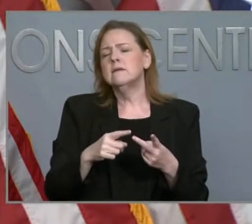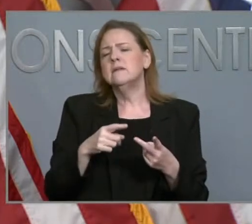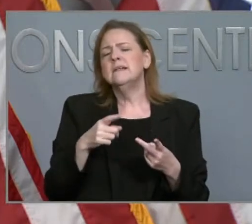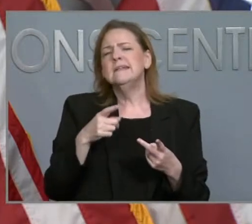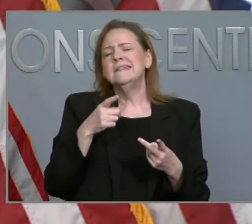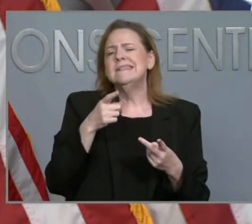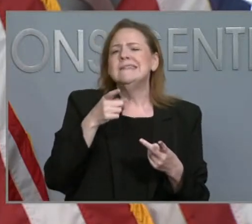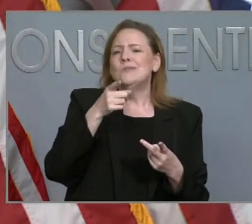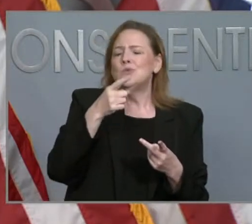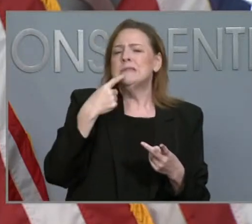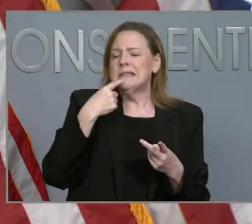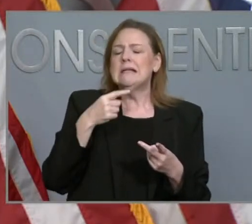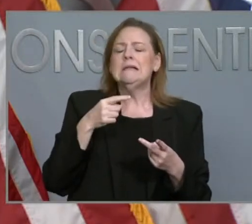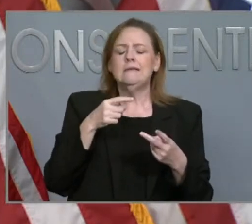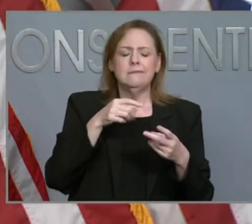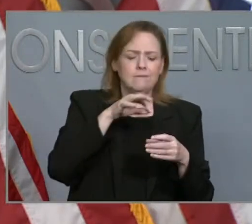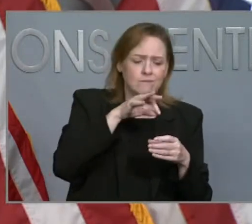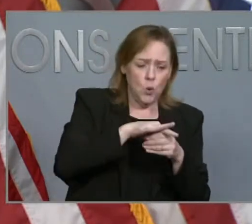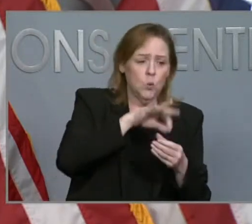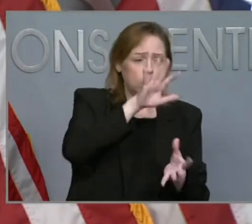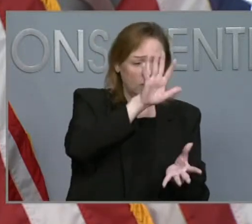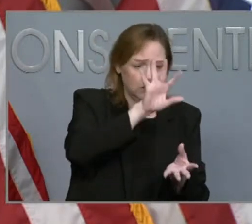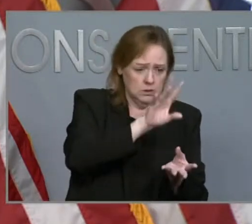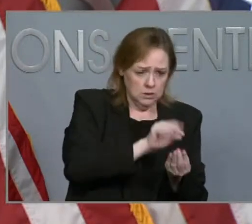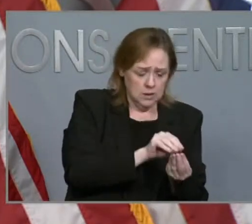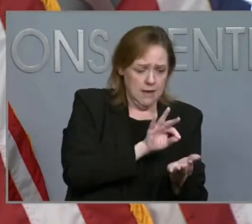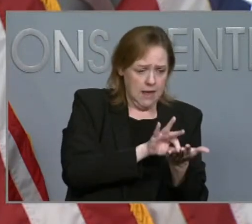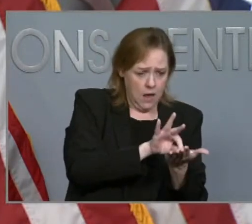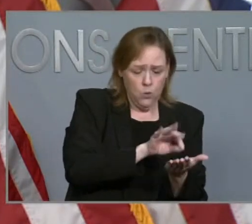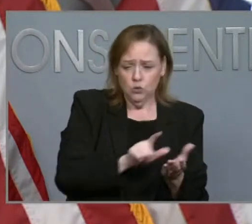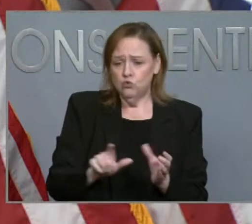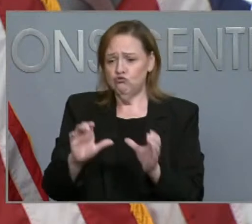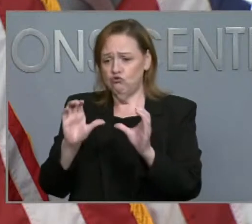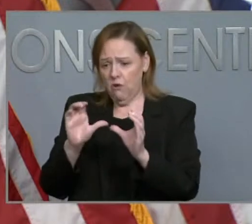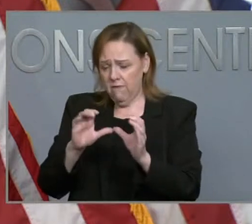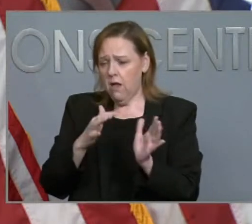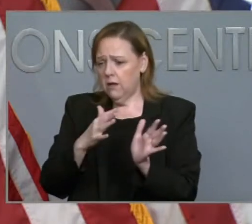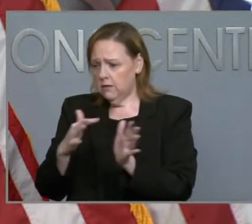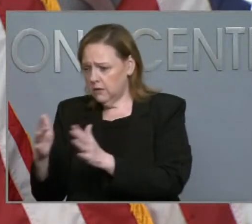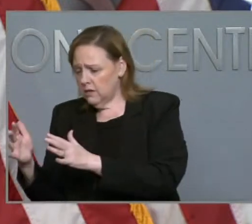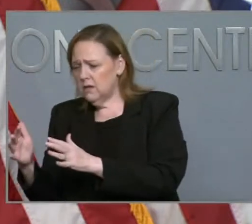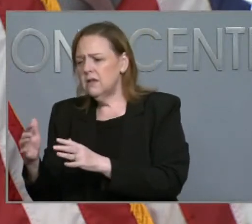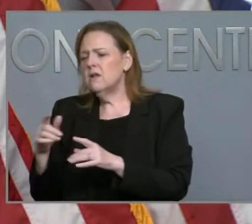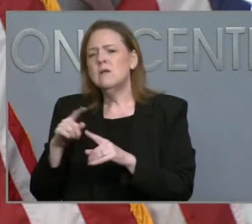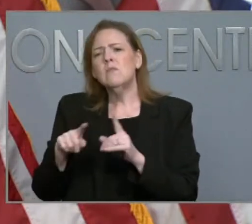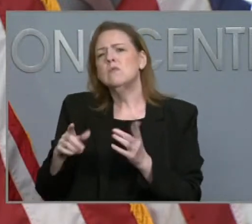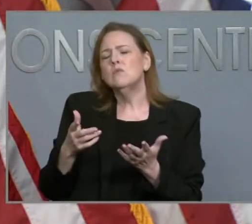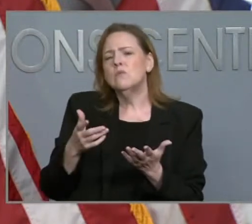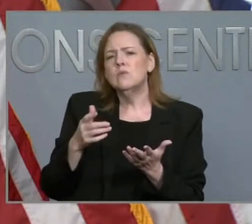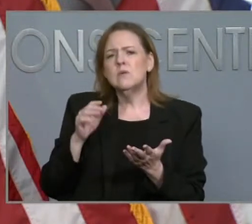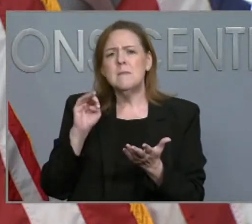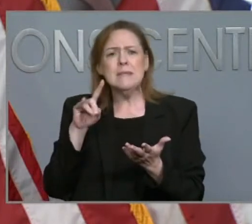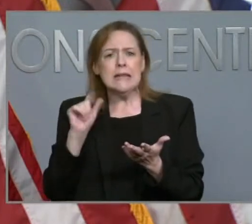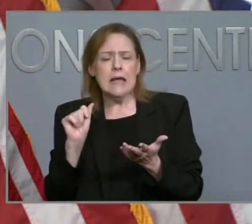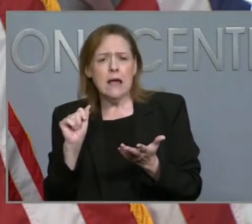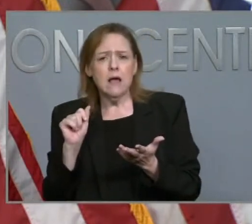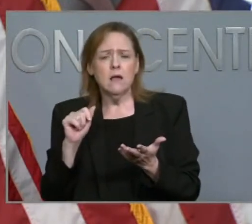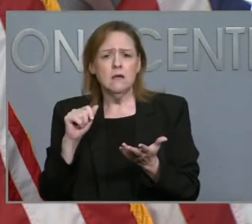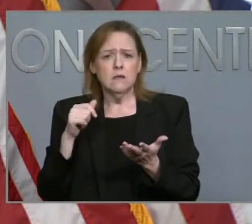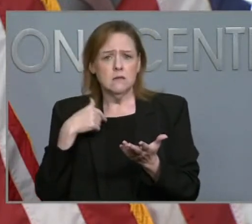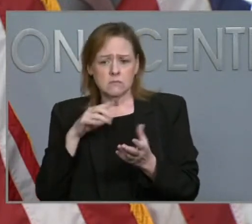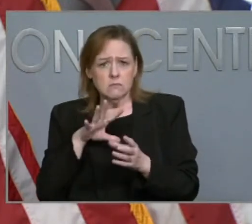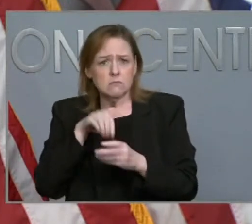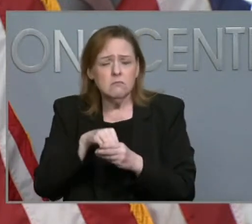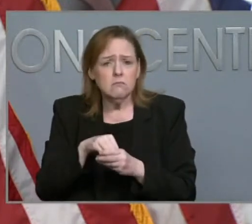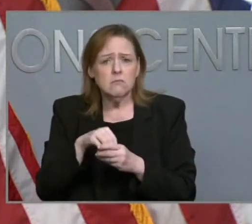vote is ultimately certified, but what is sort of immediately after the polls close today the role that the BOE will play in kind of gathering the ballots physically, counting